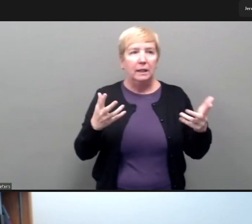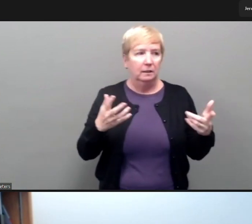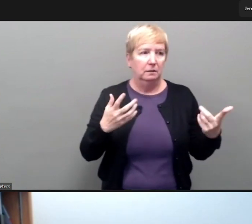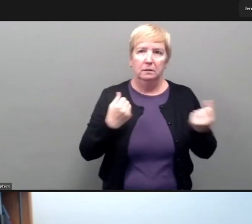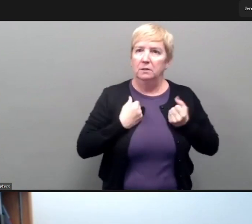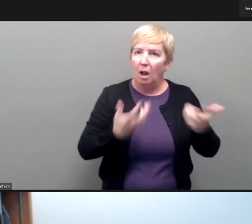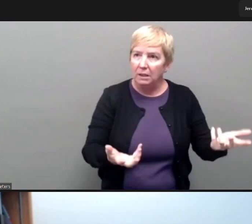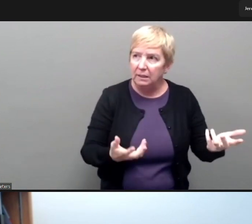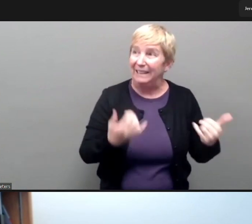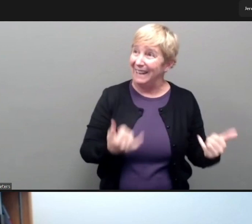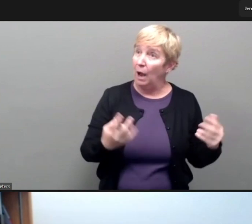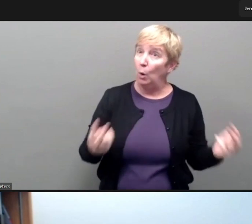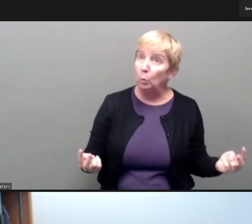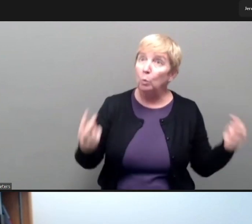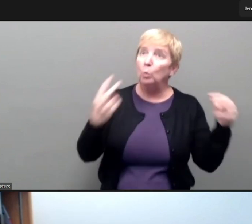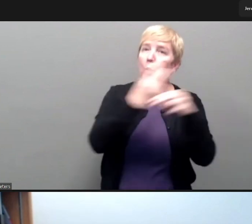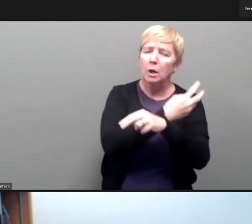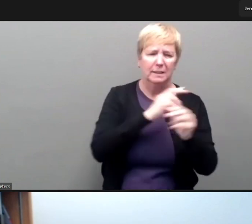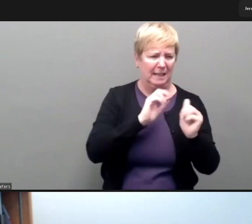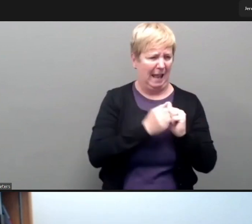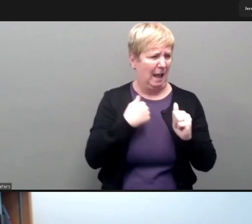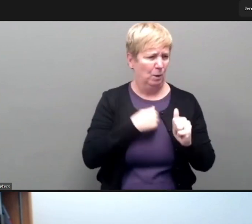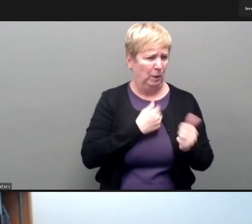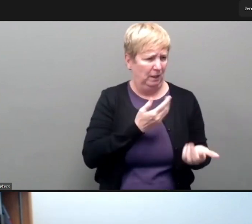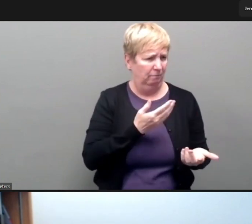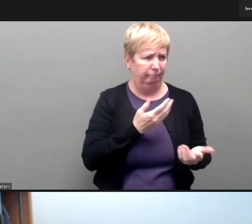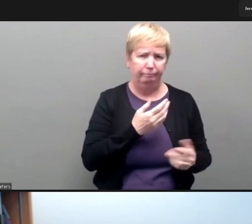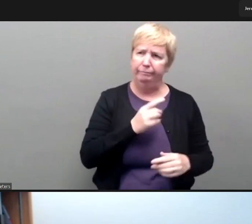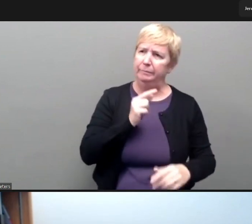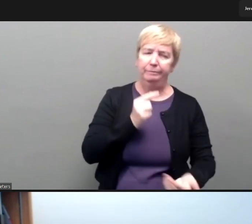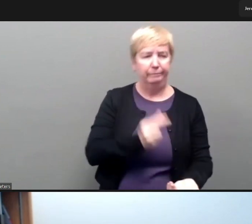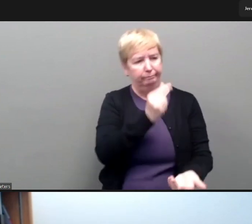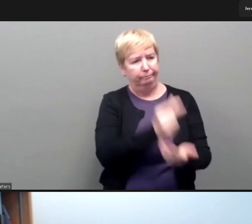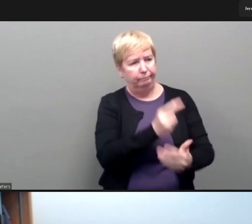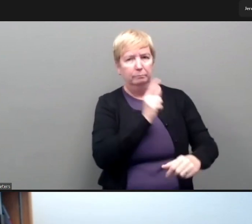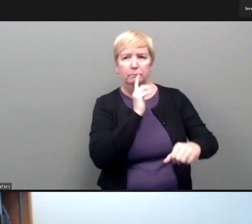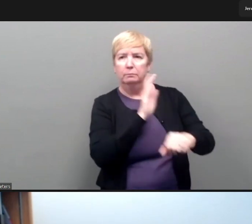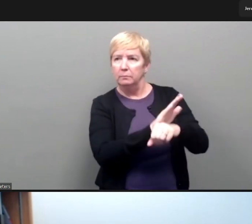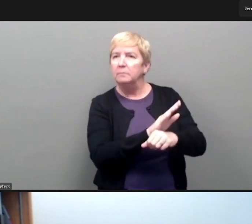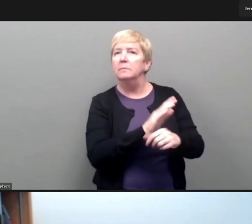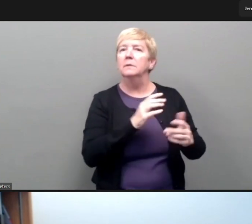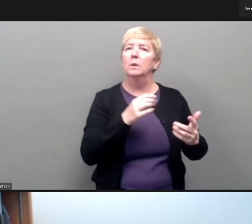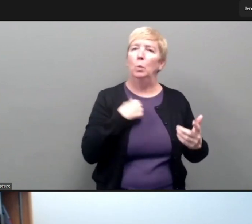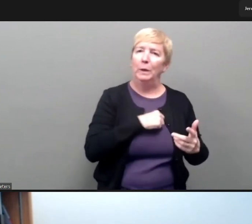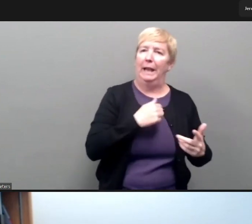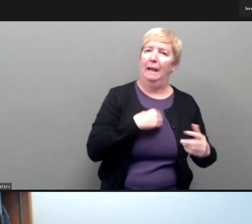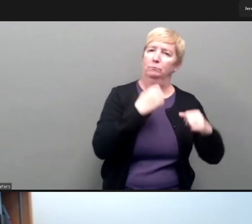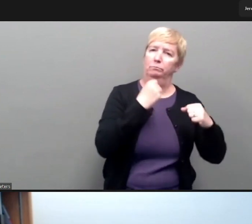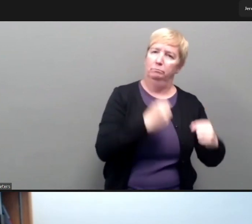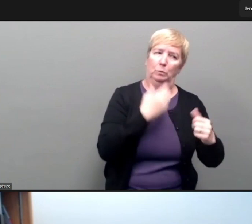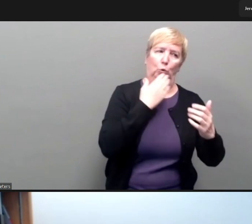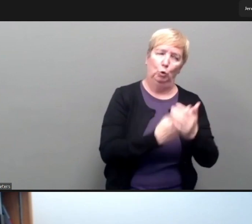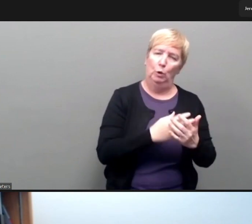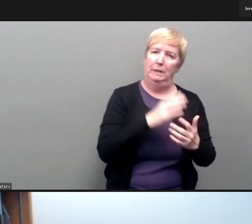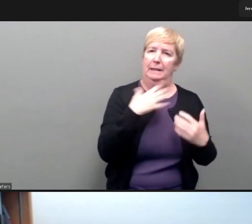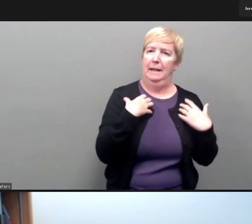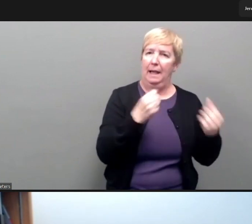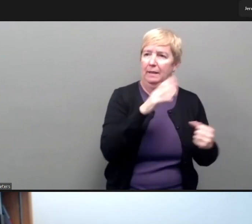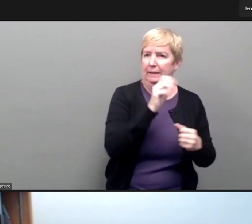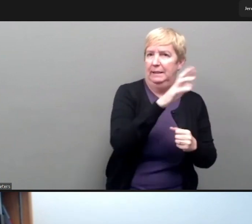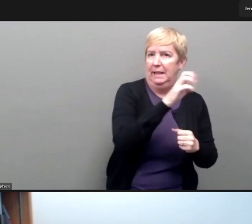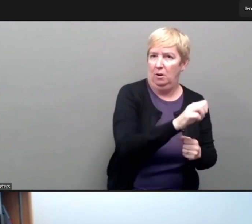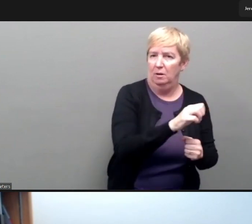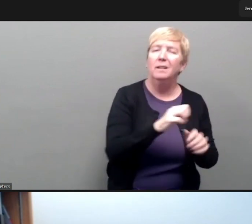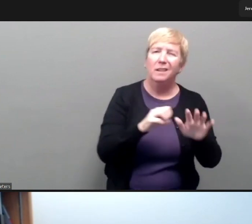that effective healthcare is still being administered and to address the staffing shortages that have been well documented since before the